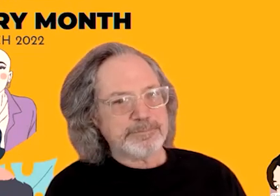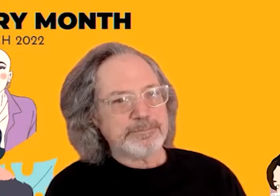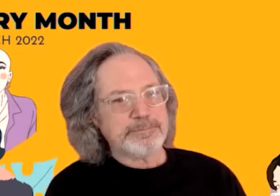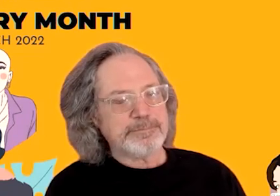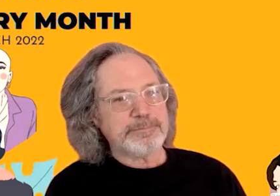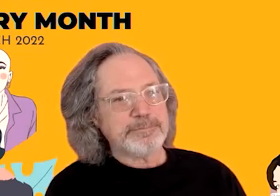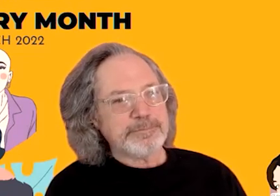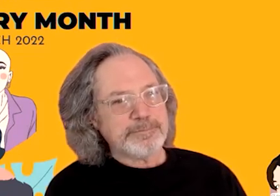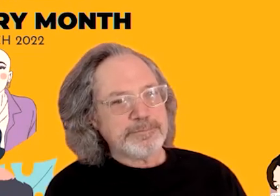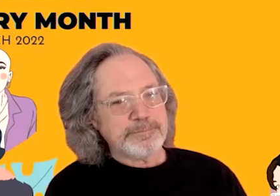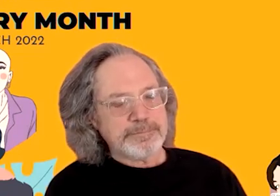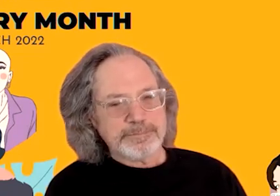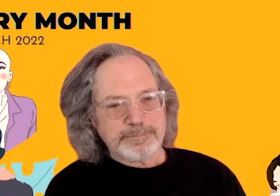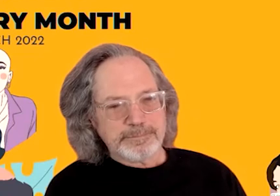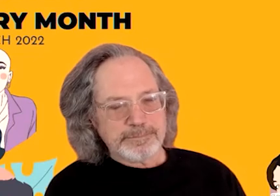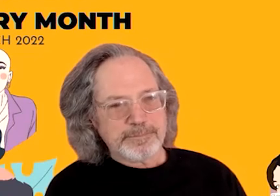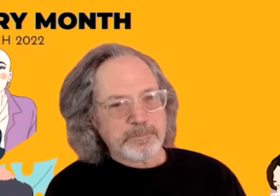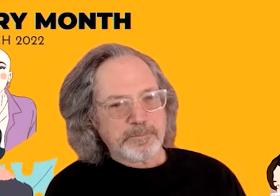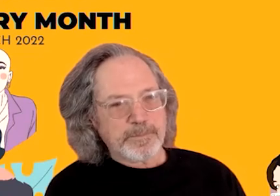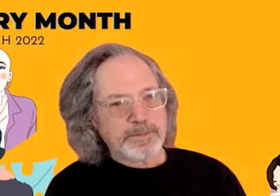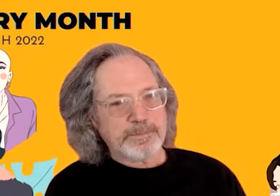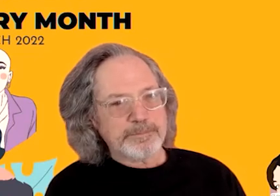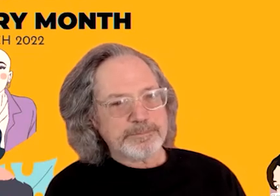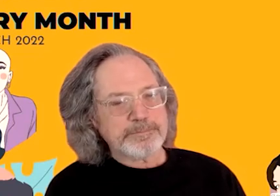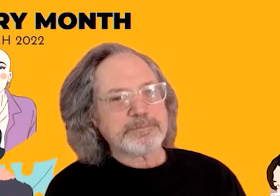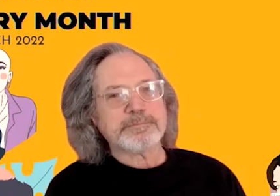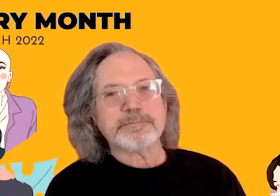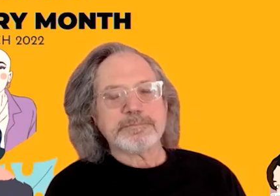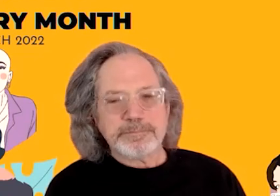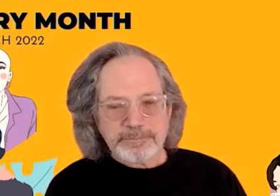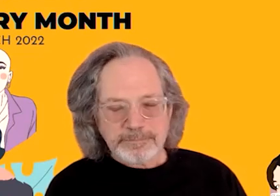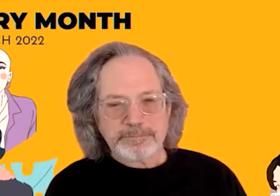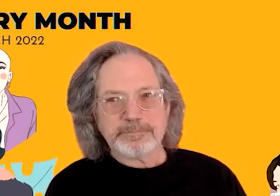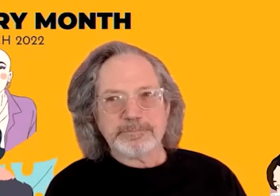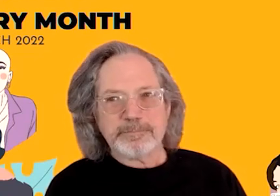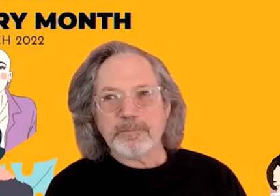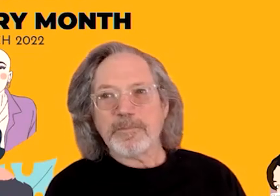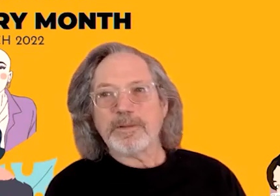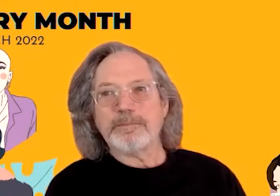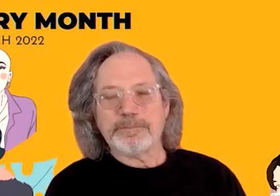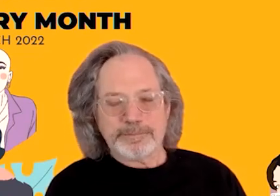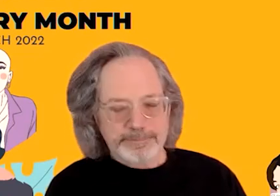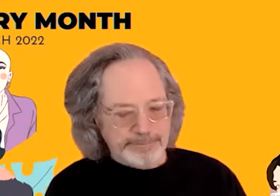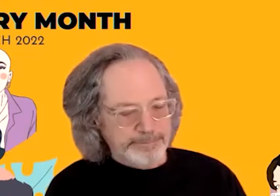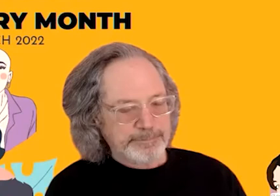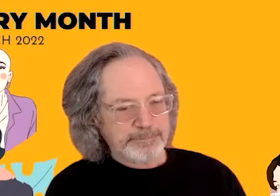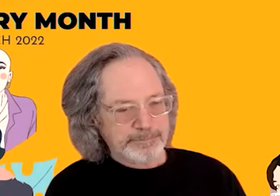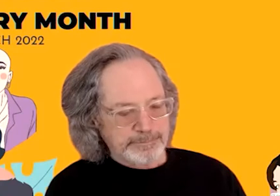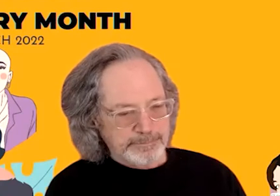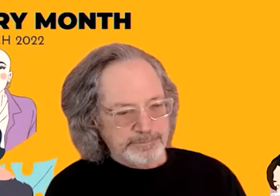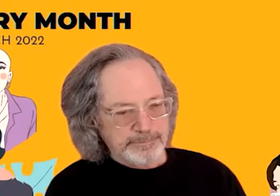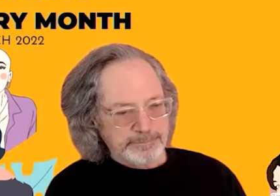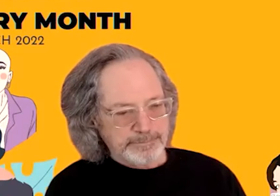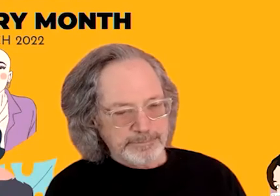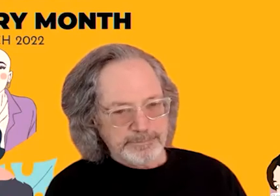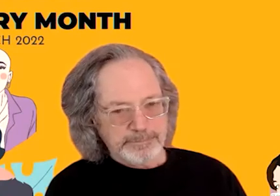disability groups and several disability in academia, like Twitter accounts and Facebook